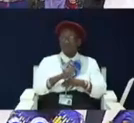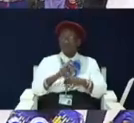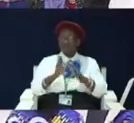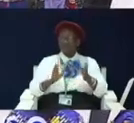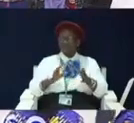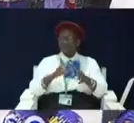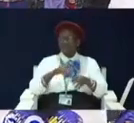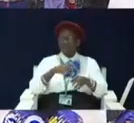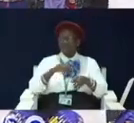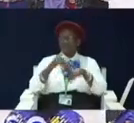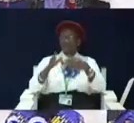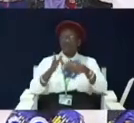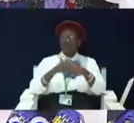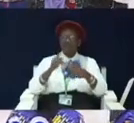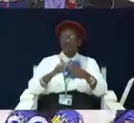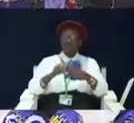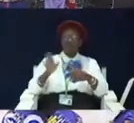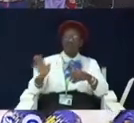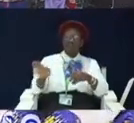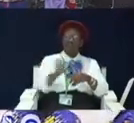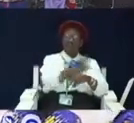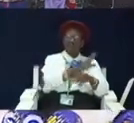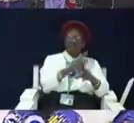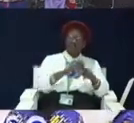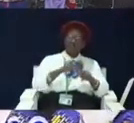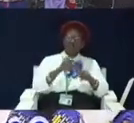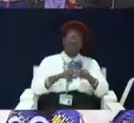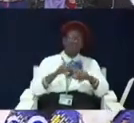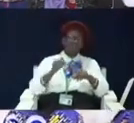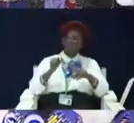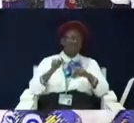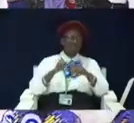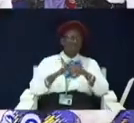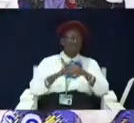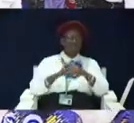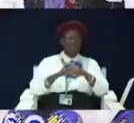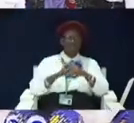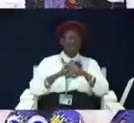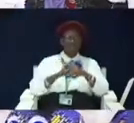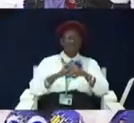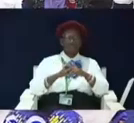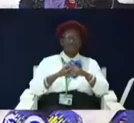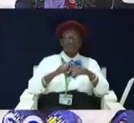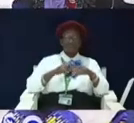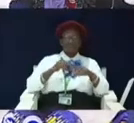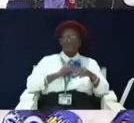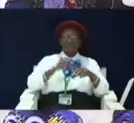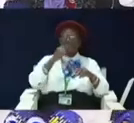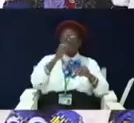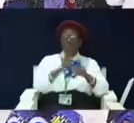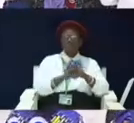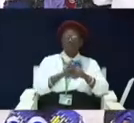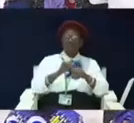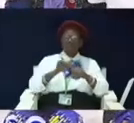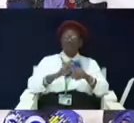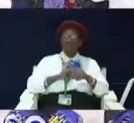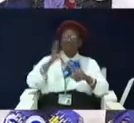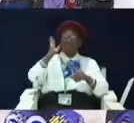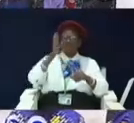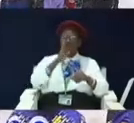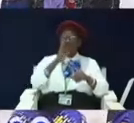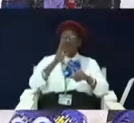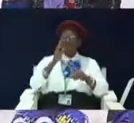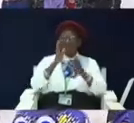yìí. Lẹ́yìn náà ká fún àwọn tó ń bẹ wájú wa. And I promise you, I'll be praying for you. Mo ṣèlérí pé màá máa gbàdúrà fún